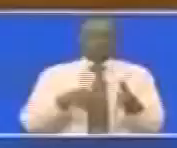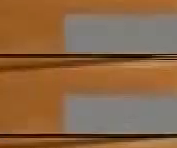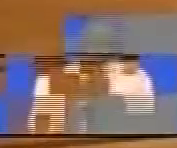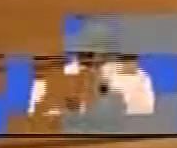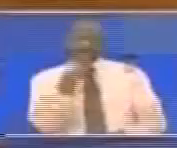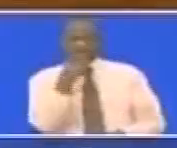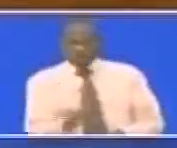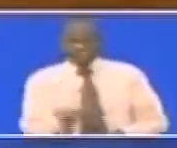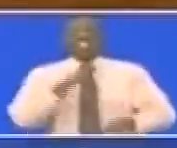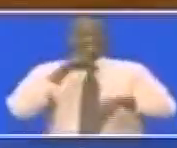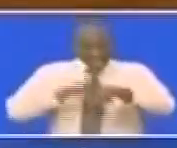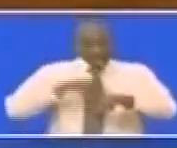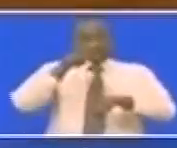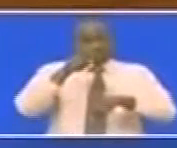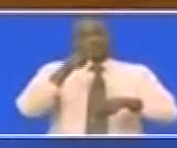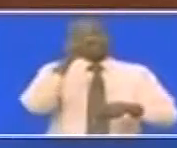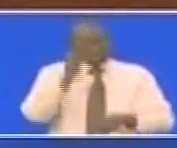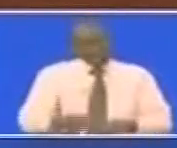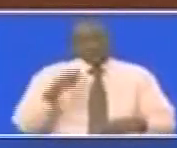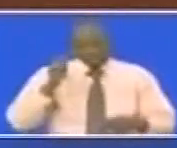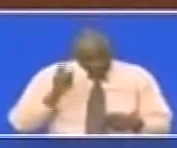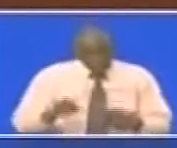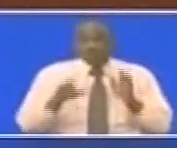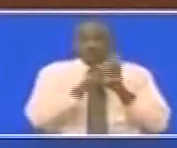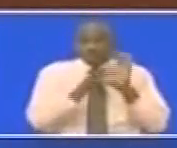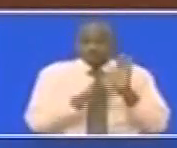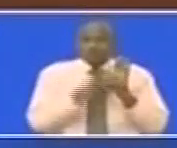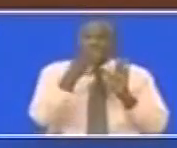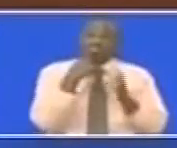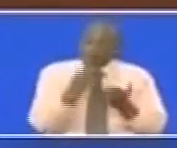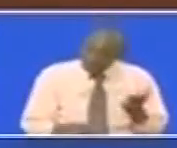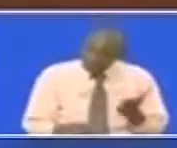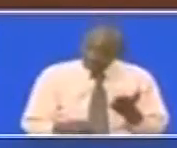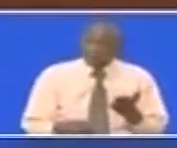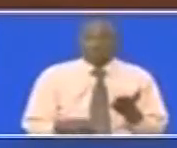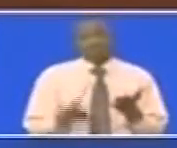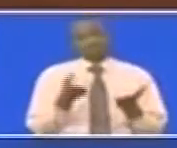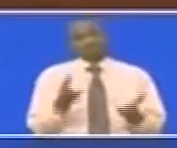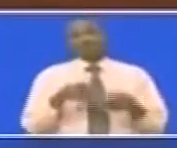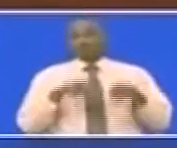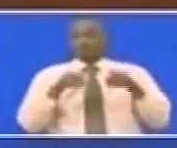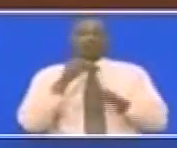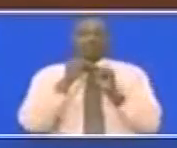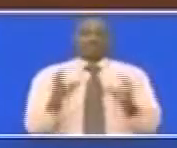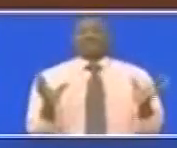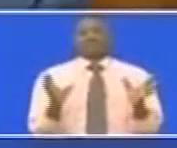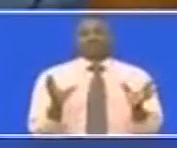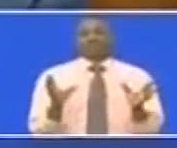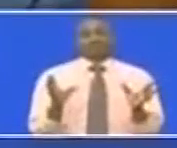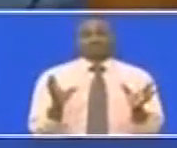wameongeza muhula wa kuhudumu kwa majaji inalindwa kwa katiba ya Kenya, na mwelekeo unachukuliwa na tume hiyo haujafuata taratibu na itifaki za